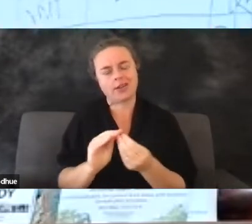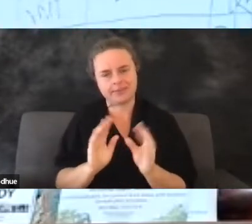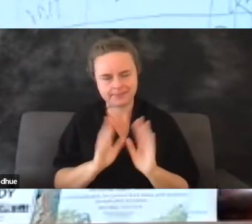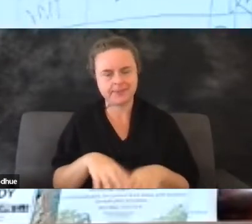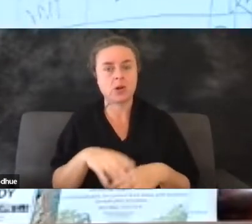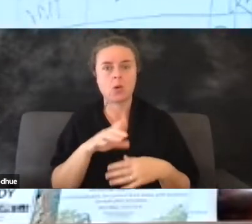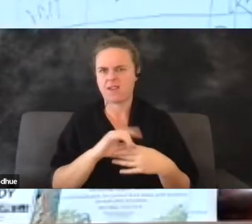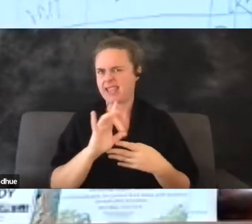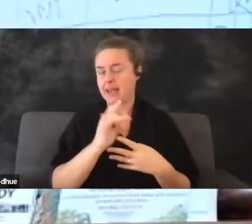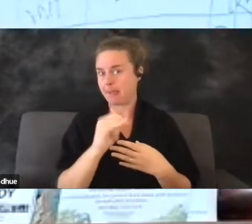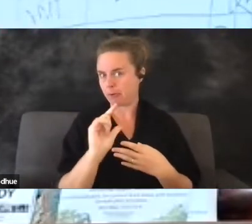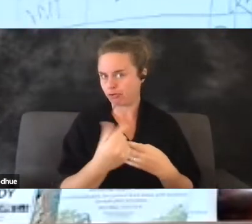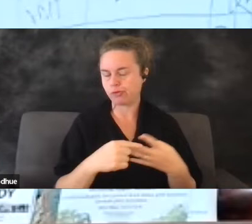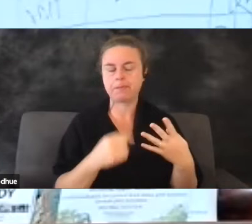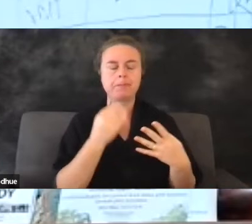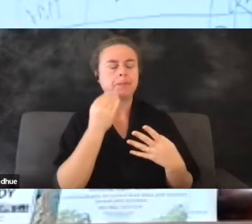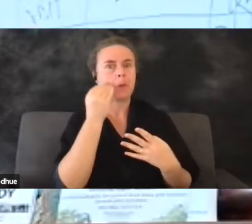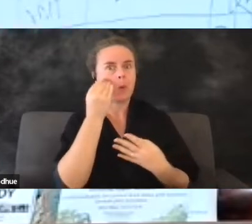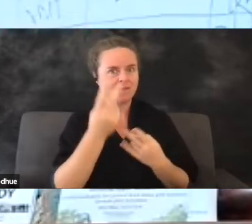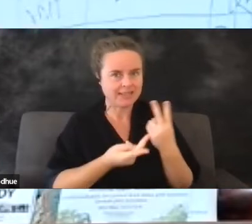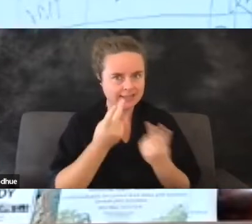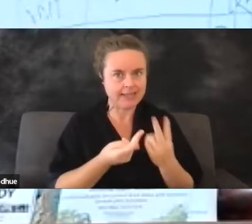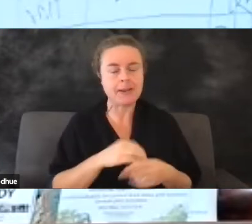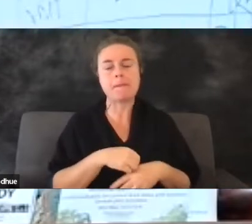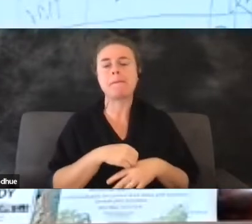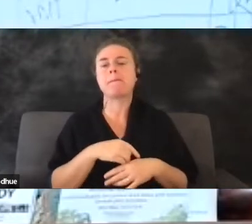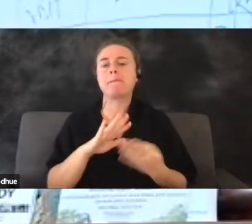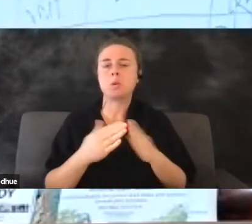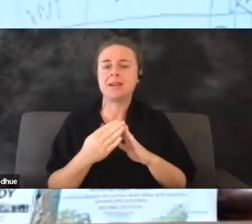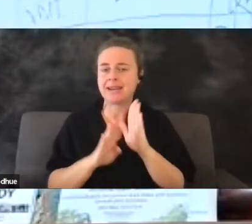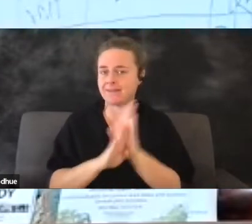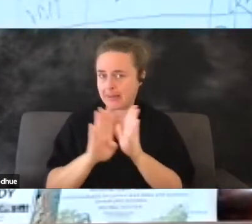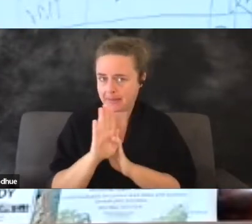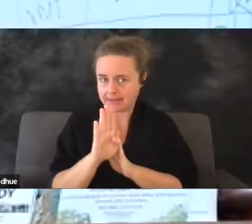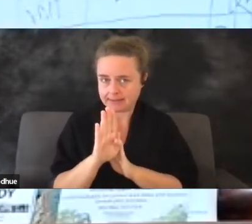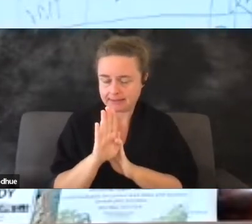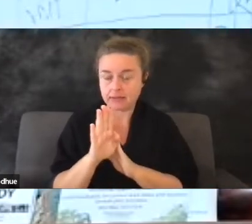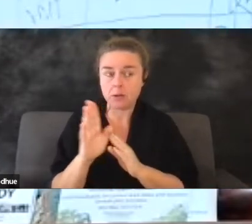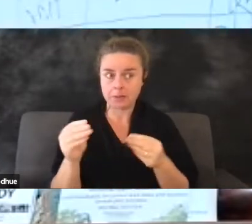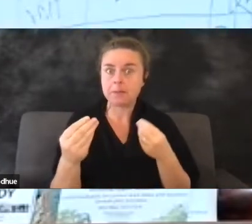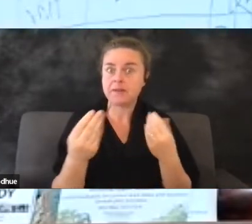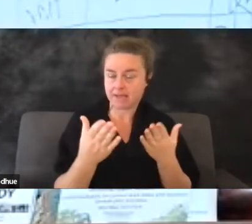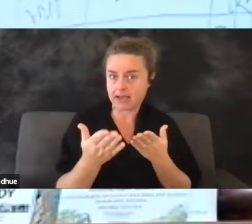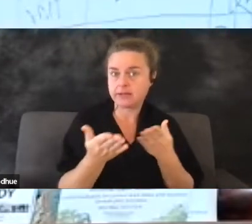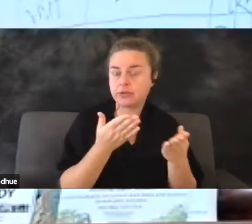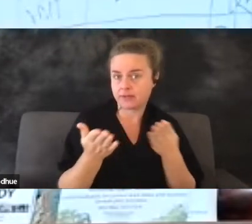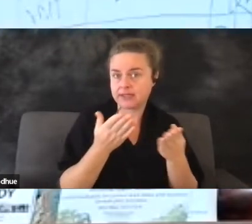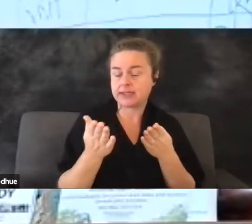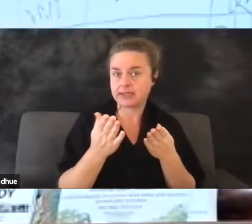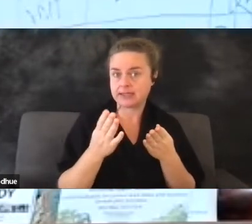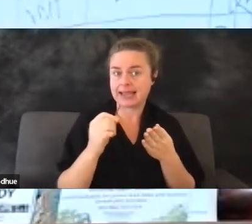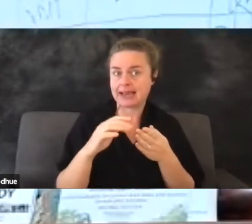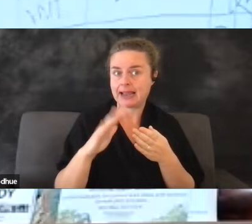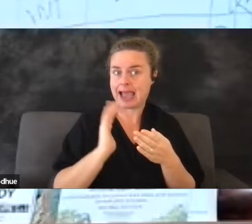visiting, community development, which means that in addition to providing services in the region,